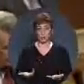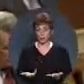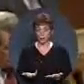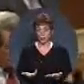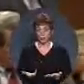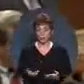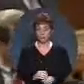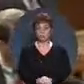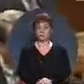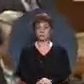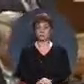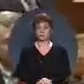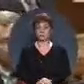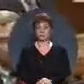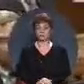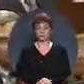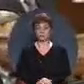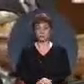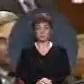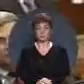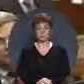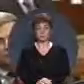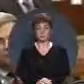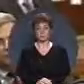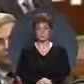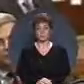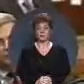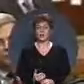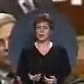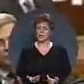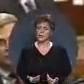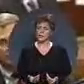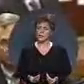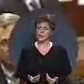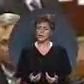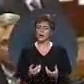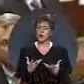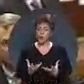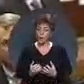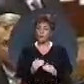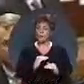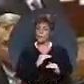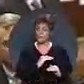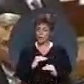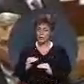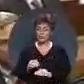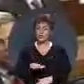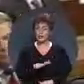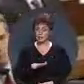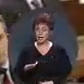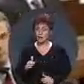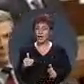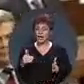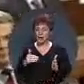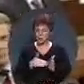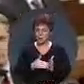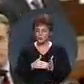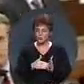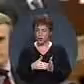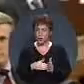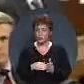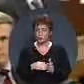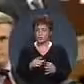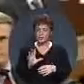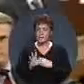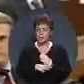itself in this House to pack CIS laws this afternoon, protect our children from sexual predators, control outrageous interest rates on payday loans,